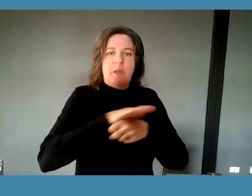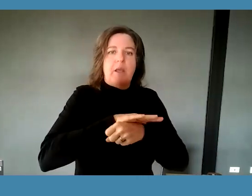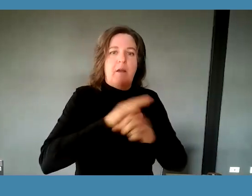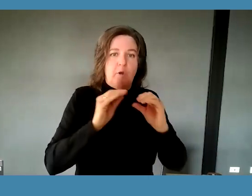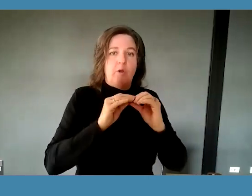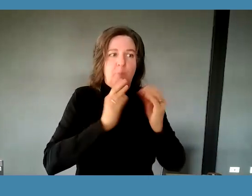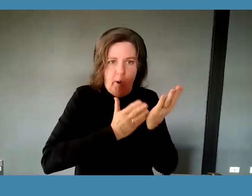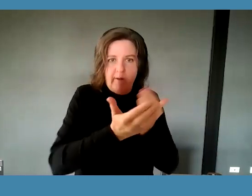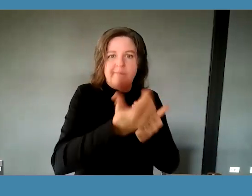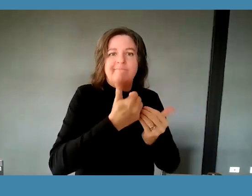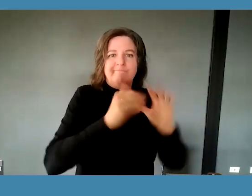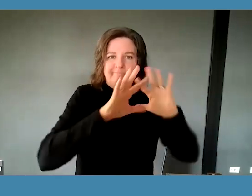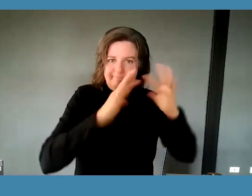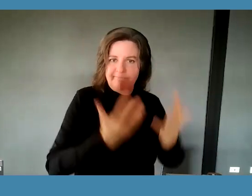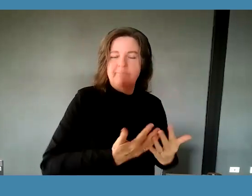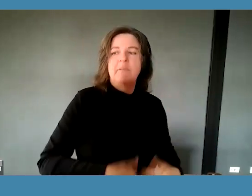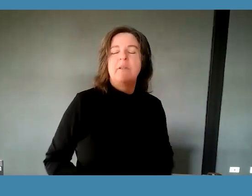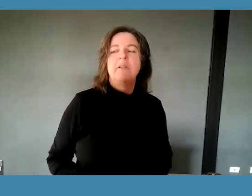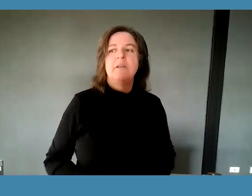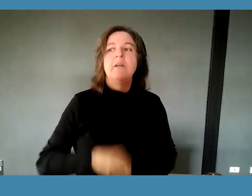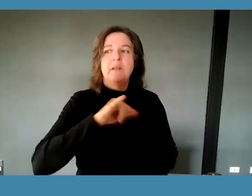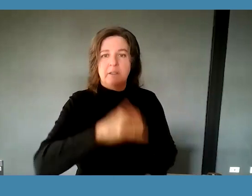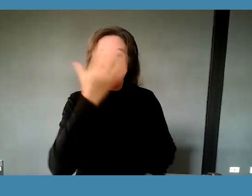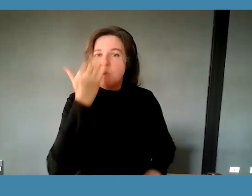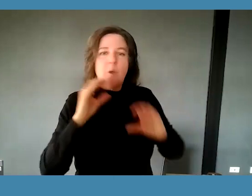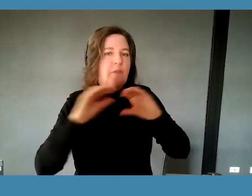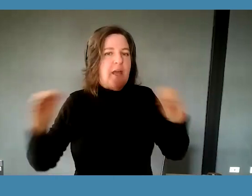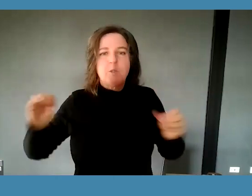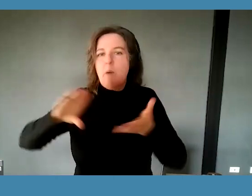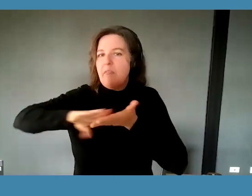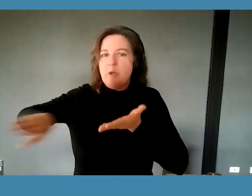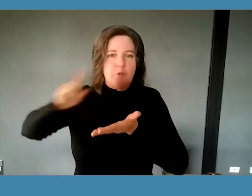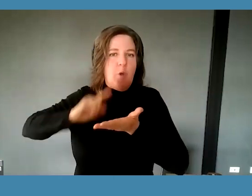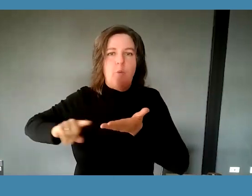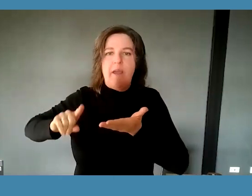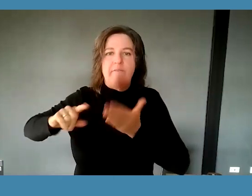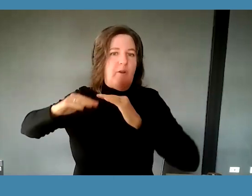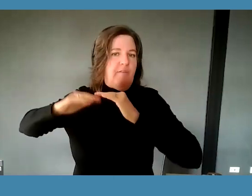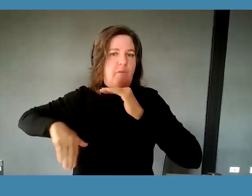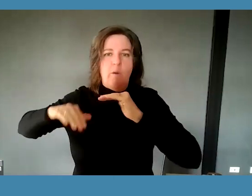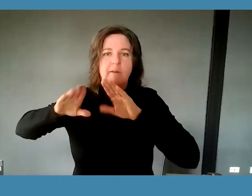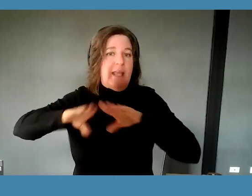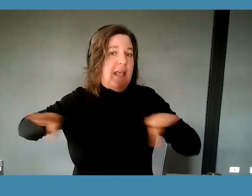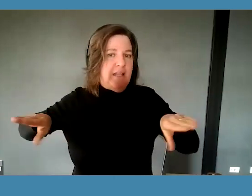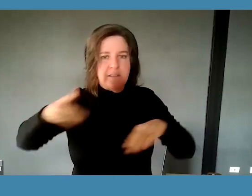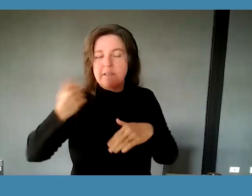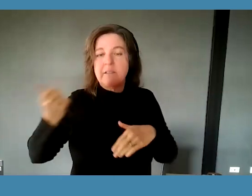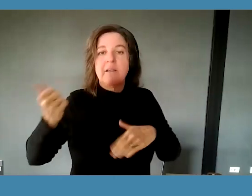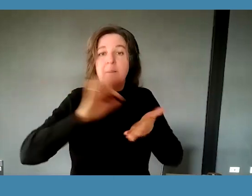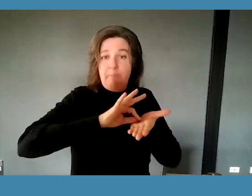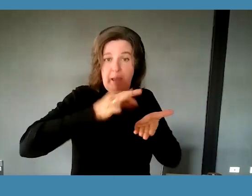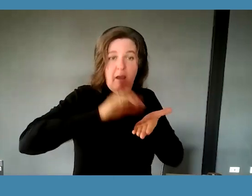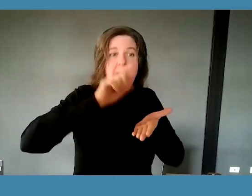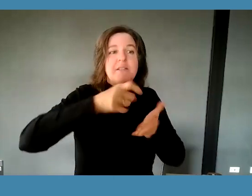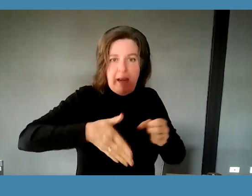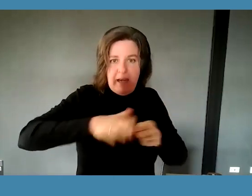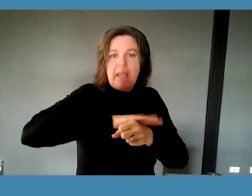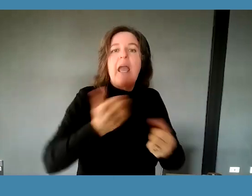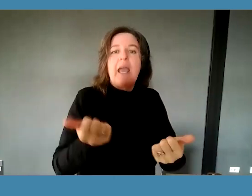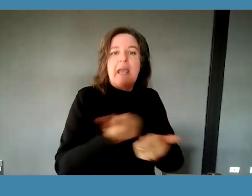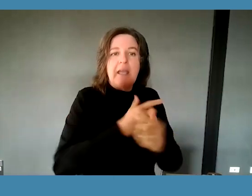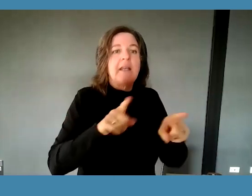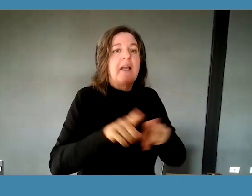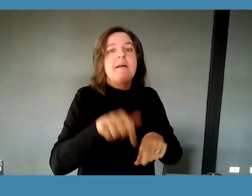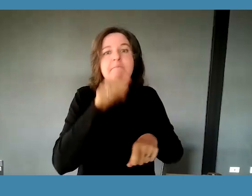So that's why there is no waiver for kids, because the Medicaid should be covering things like private